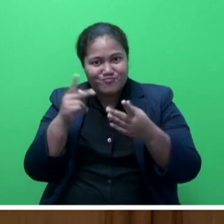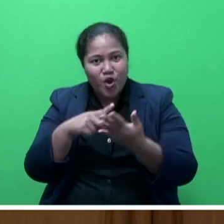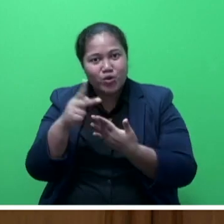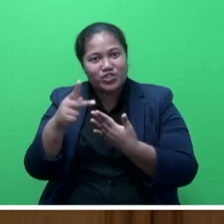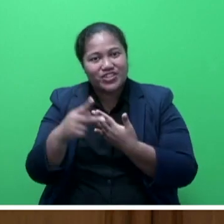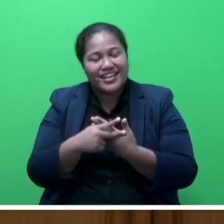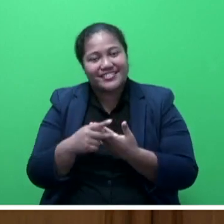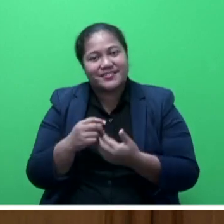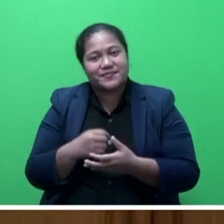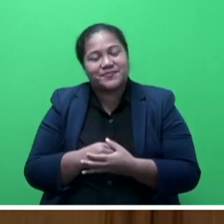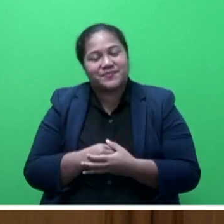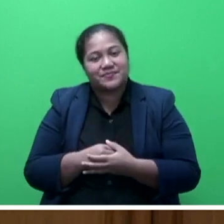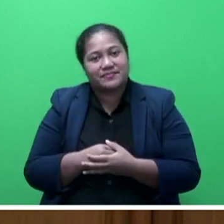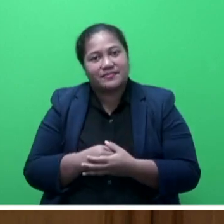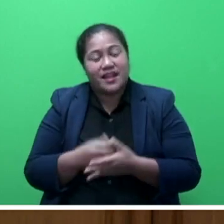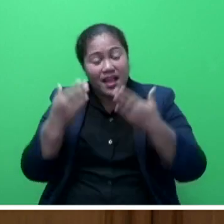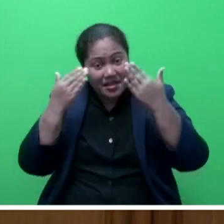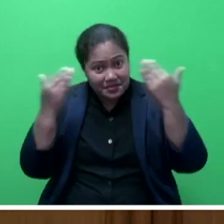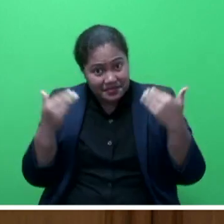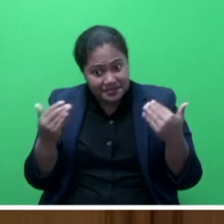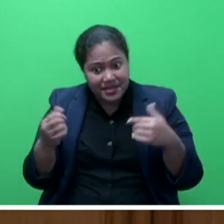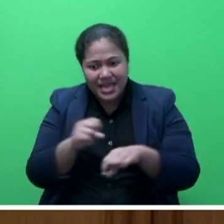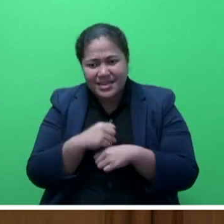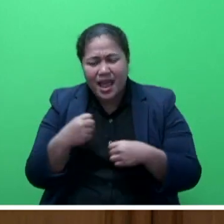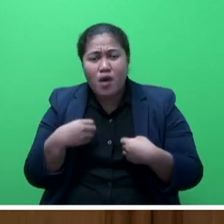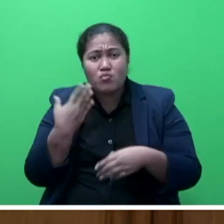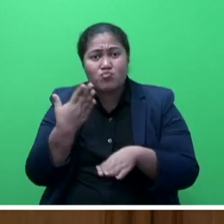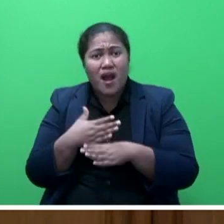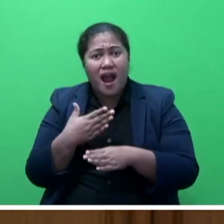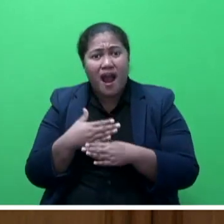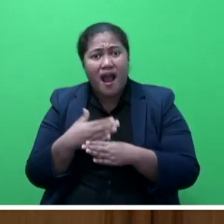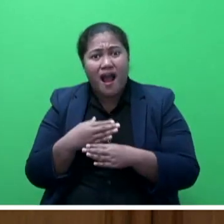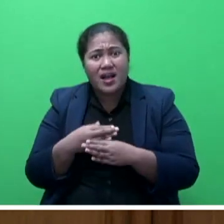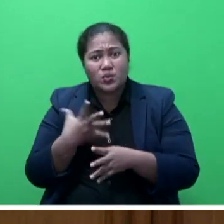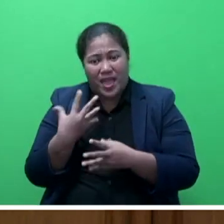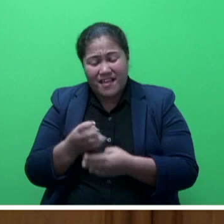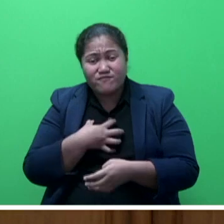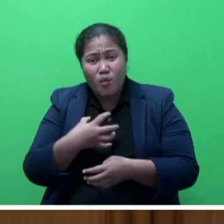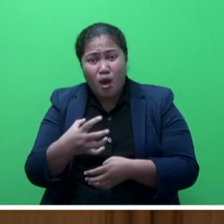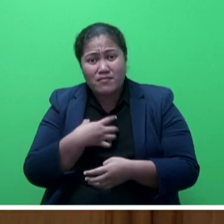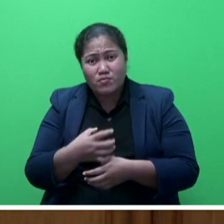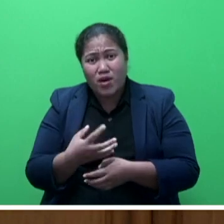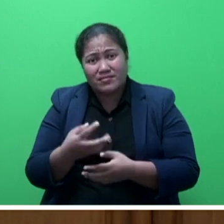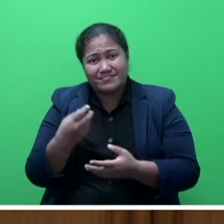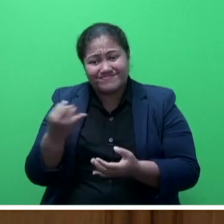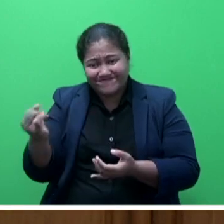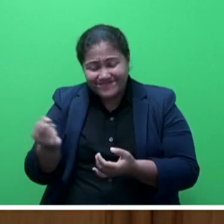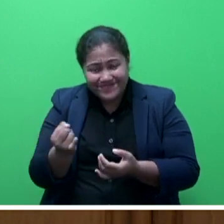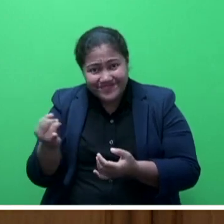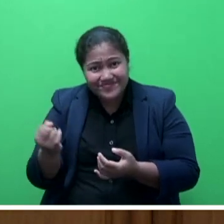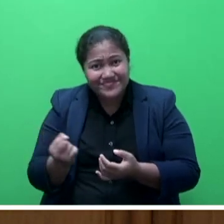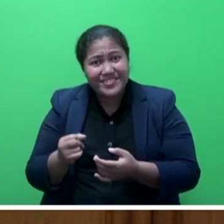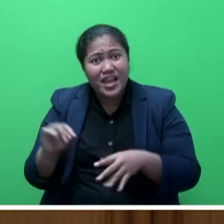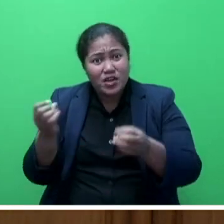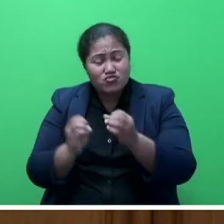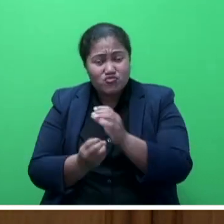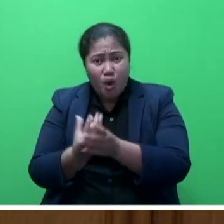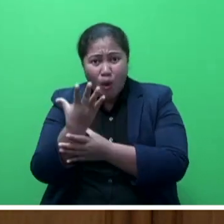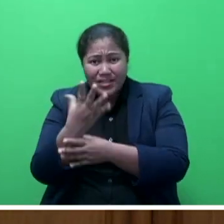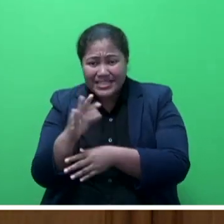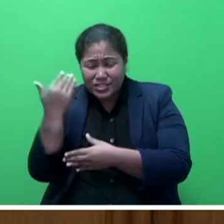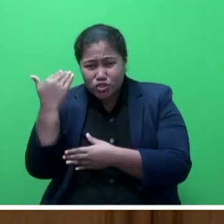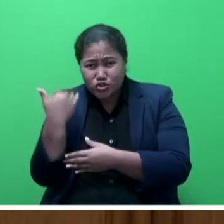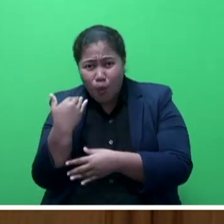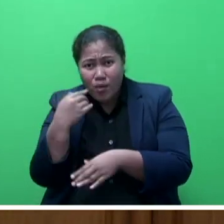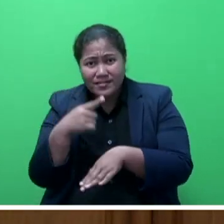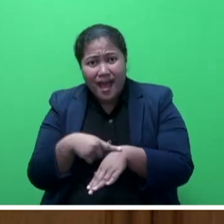Honorable Speaker Say, in our efforts to generate economic growth from the forestry sector, in a short span of time,